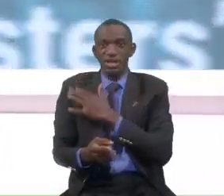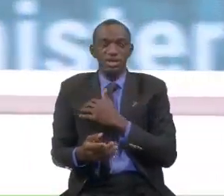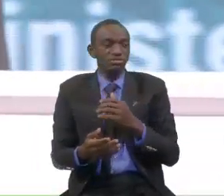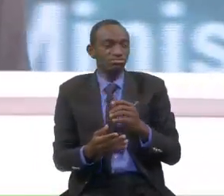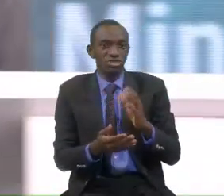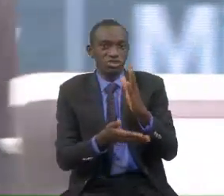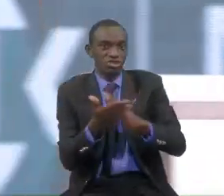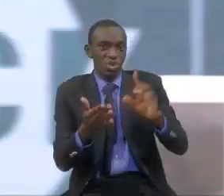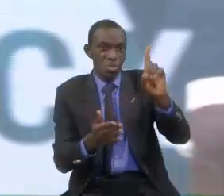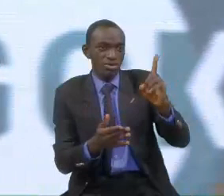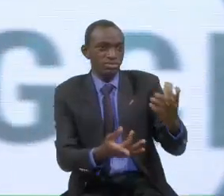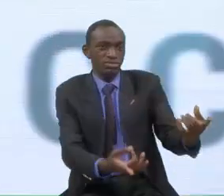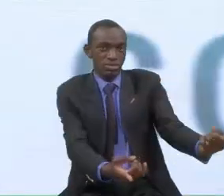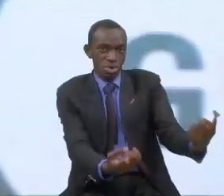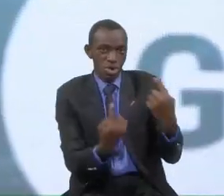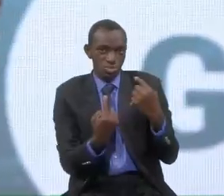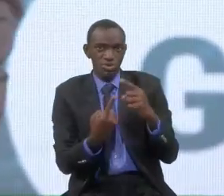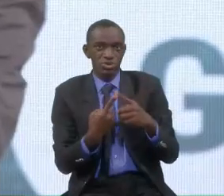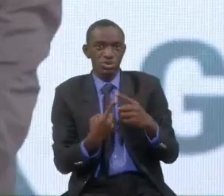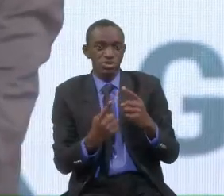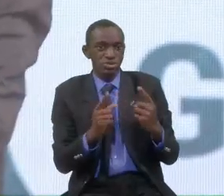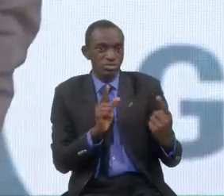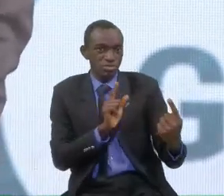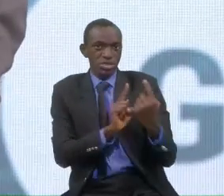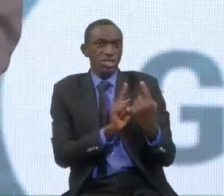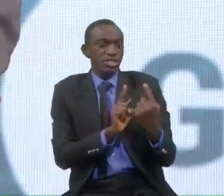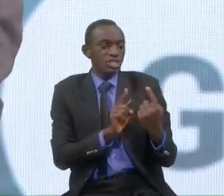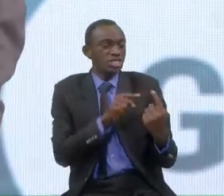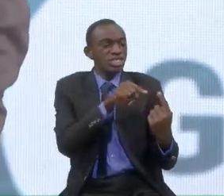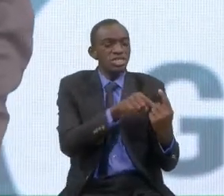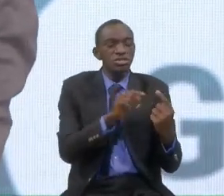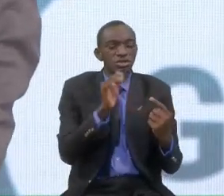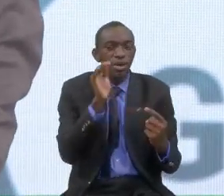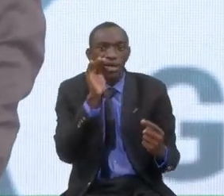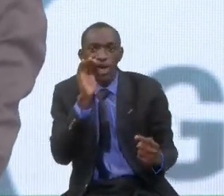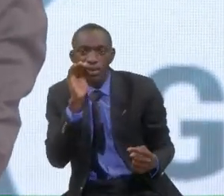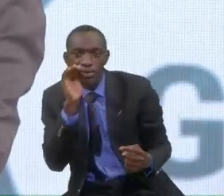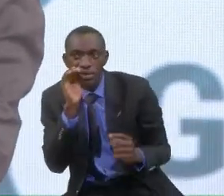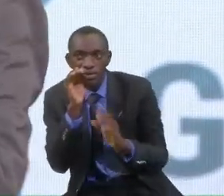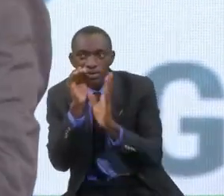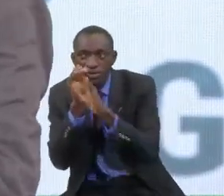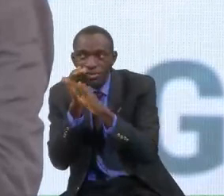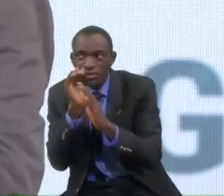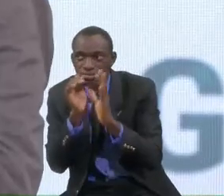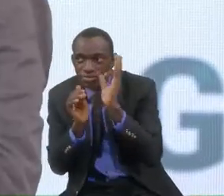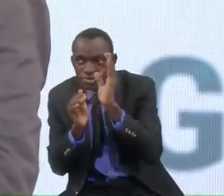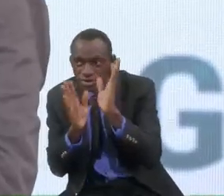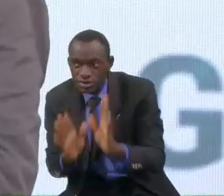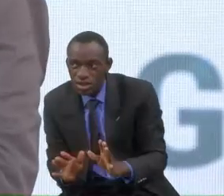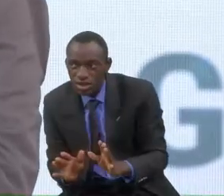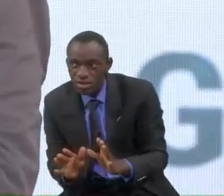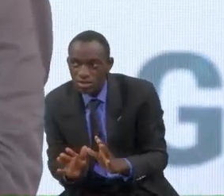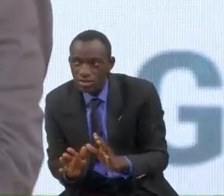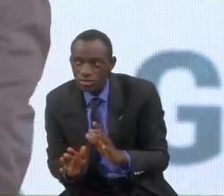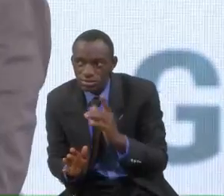comes to you and he whispers to you and he says, evangelist, pastor,